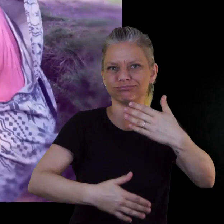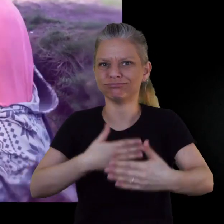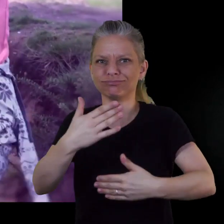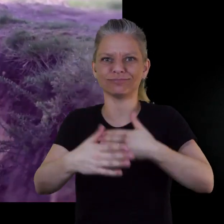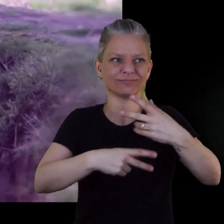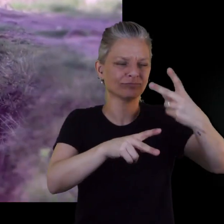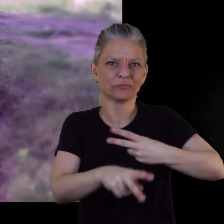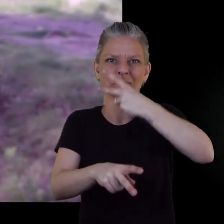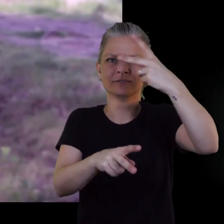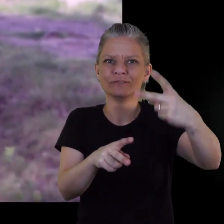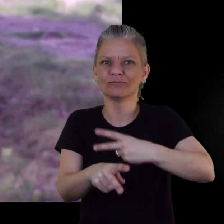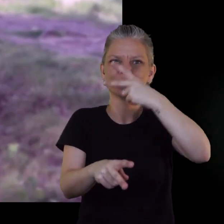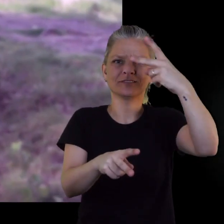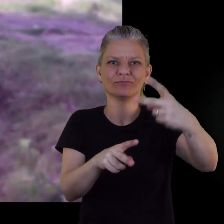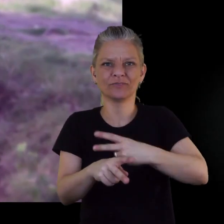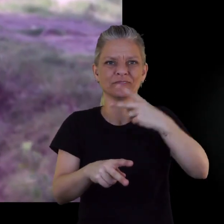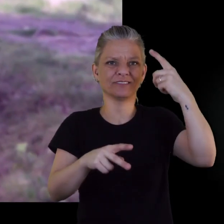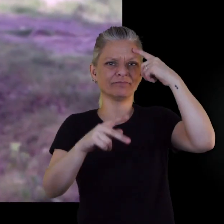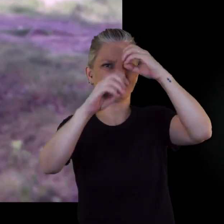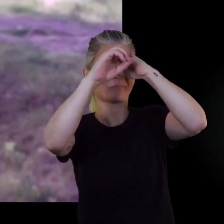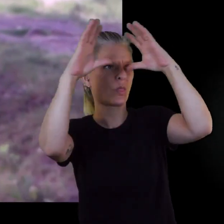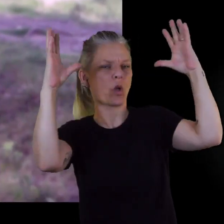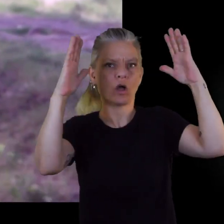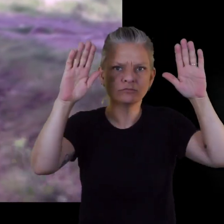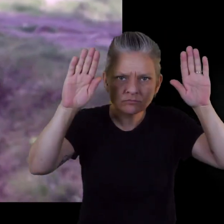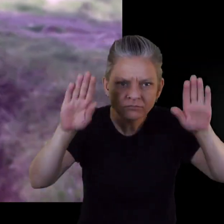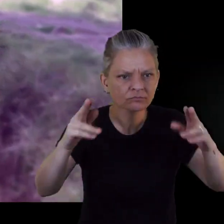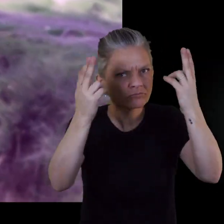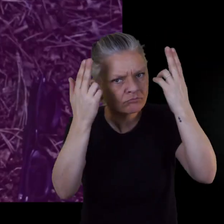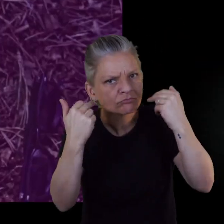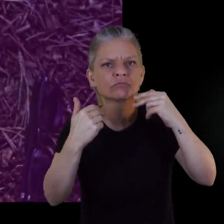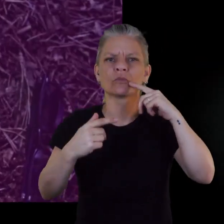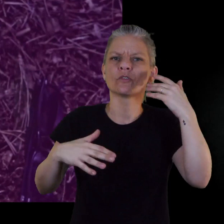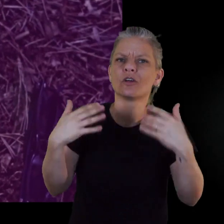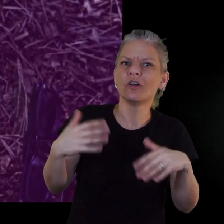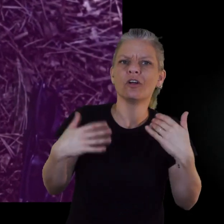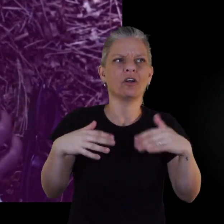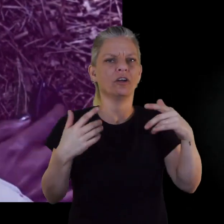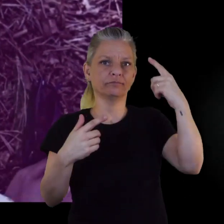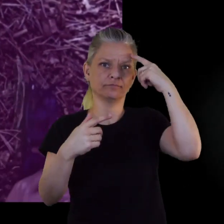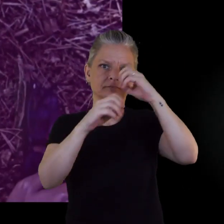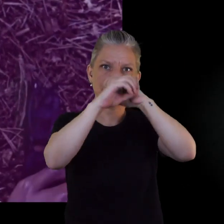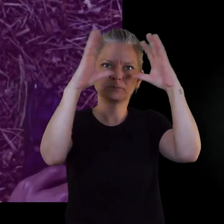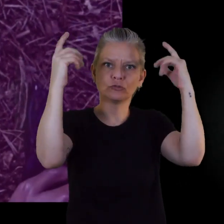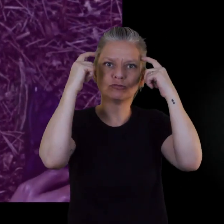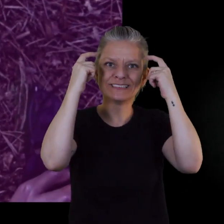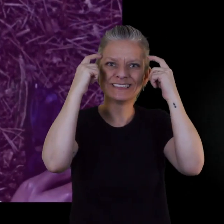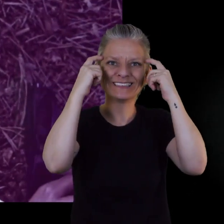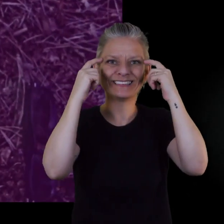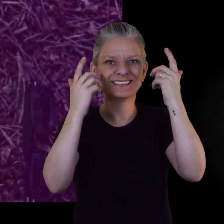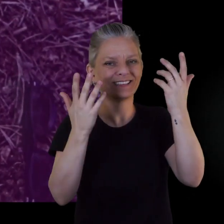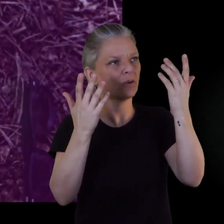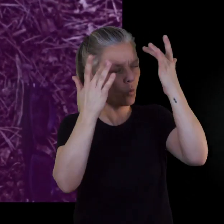medium, relay occurs. The thought falls obedient, retraces hurt, the arc of a memory, such